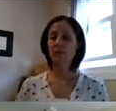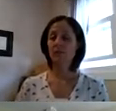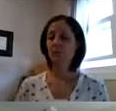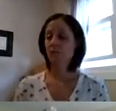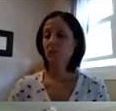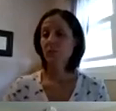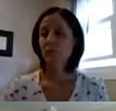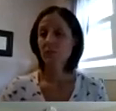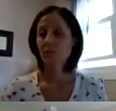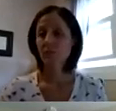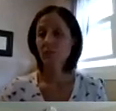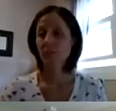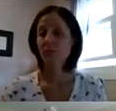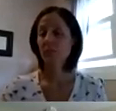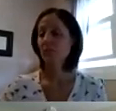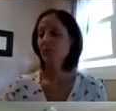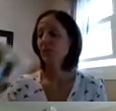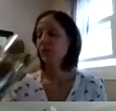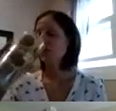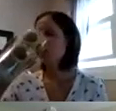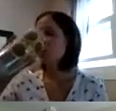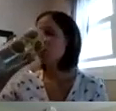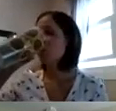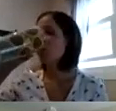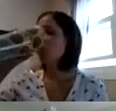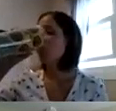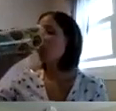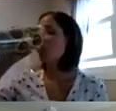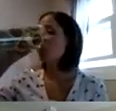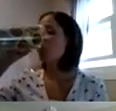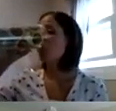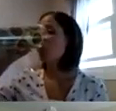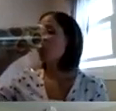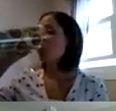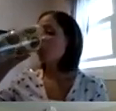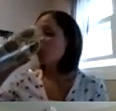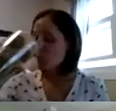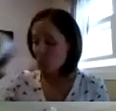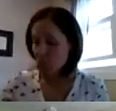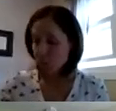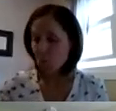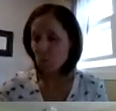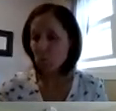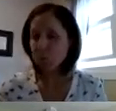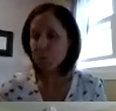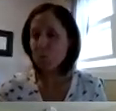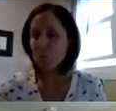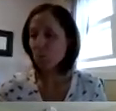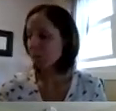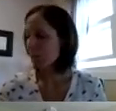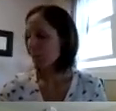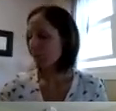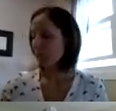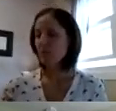So this is Patrick here. To answer that question, what we're doing is we're trying to get the residencies for